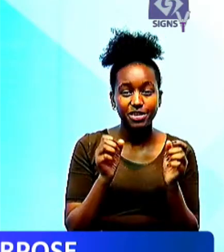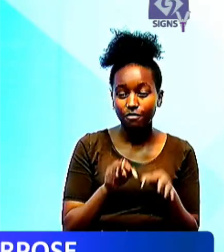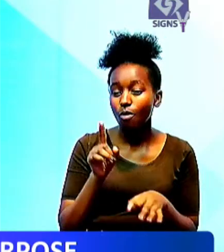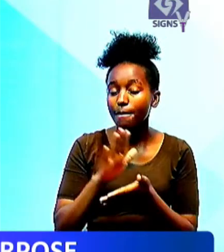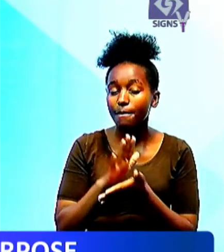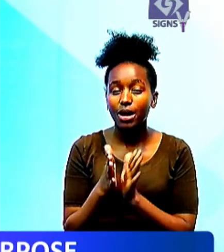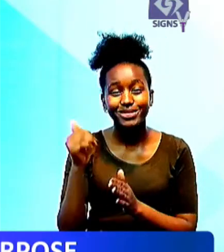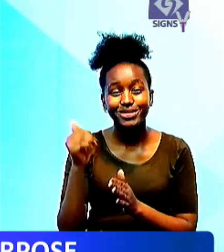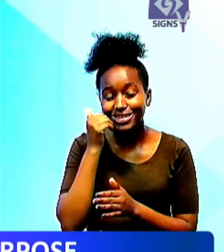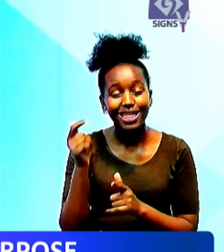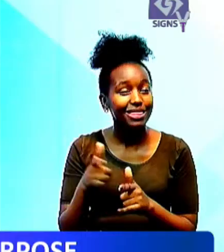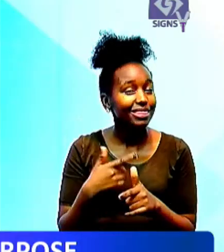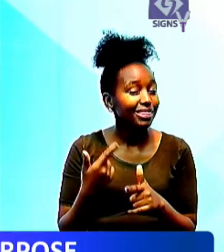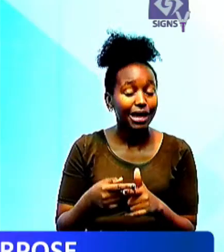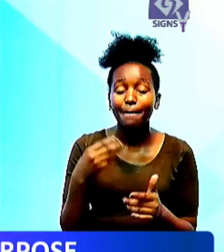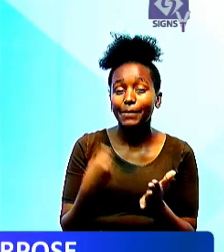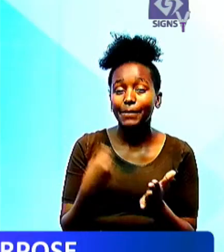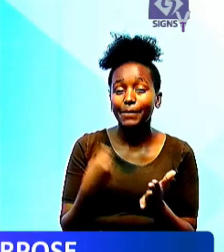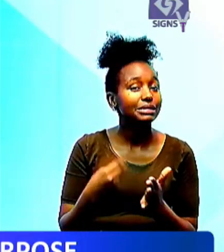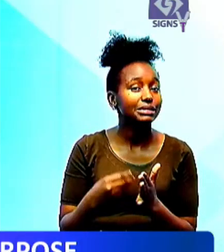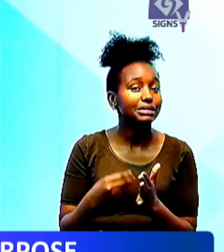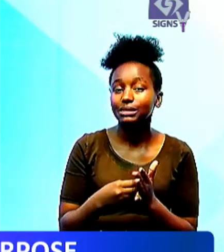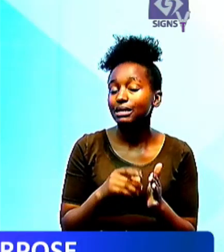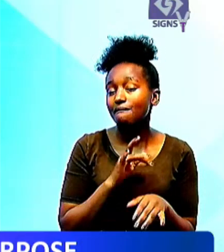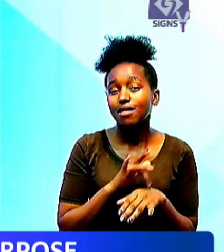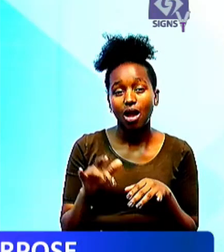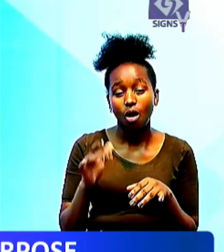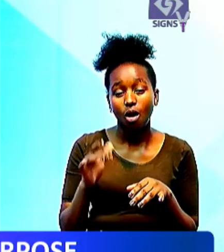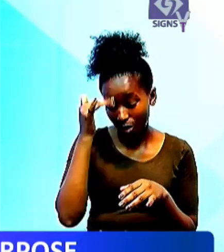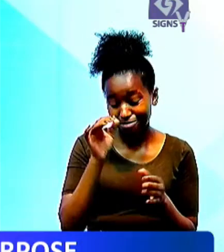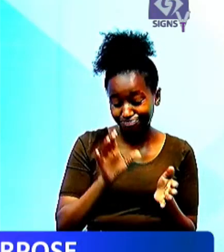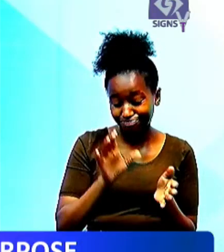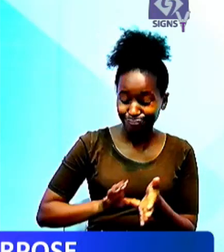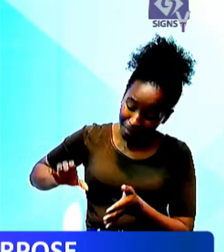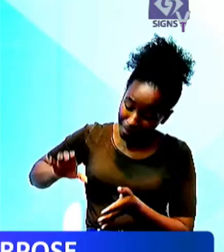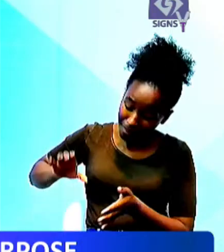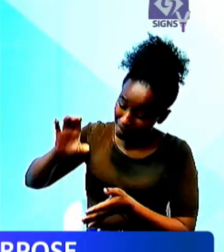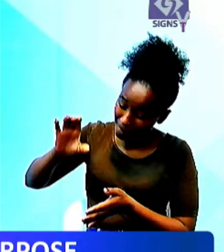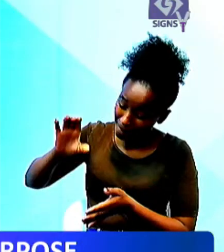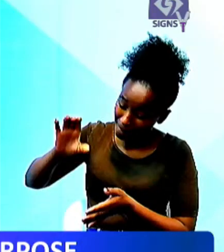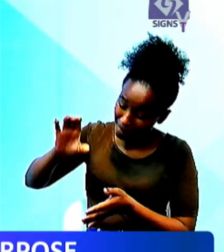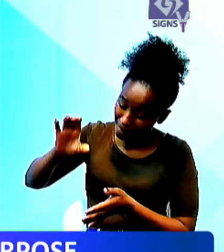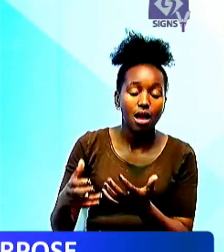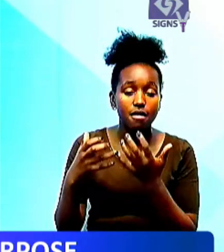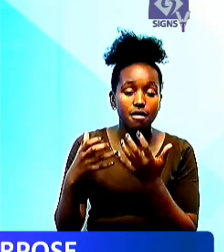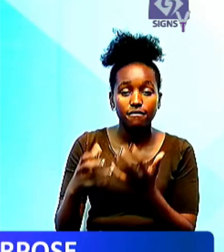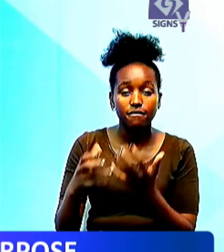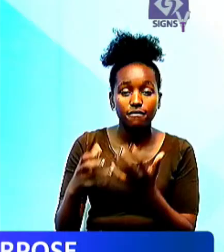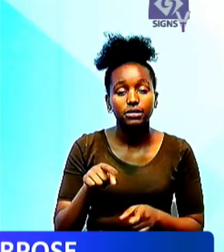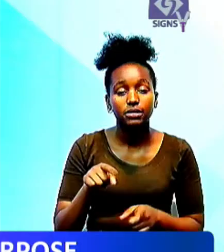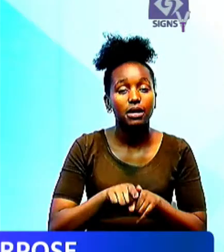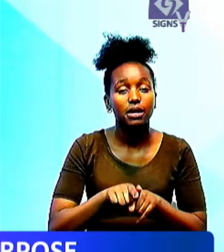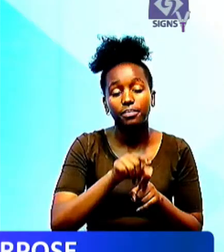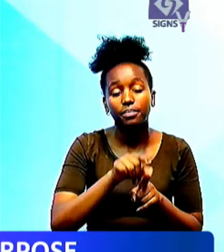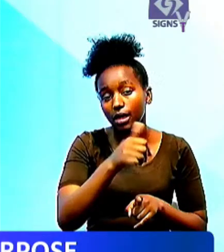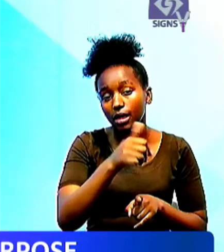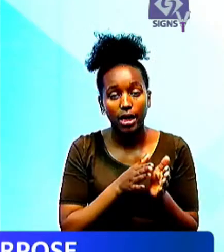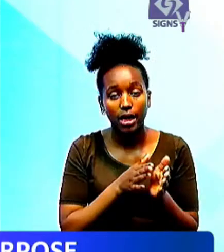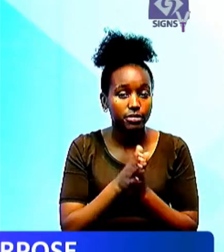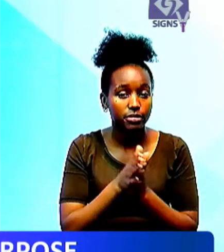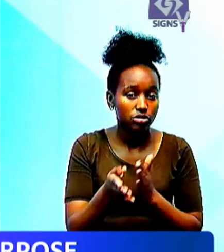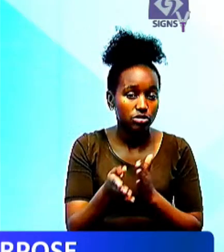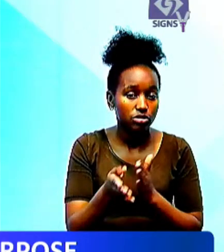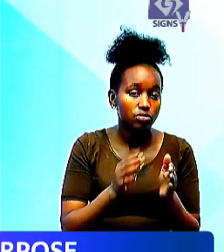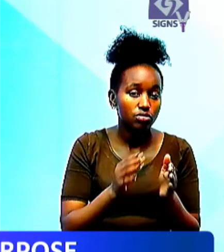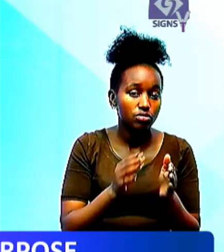they will interfere with your journey of wealth creation. Absolutely. Then number 3, we talk of aspiration. Aspiration portfolio, this is the wants.